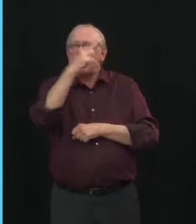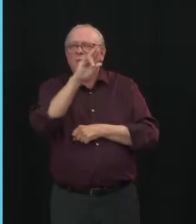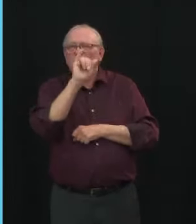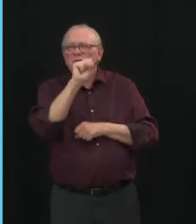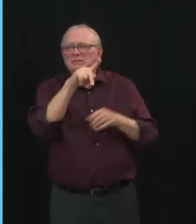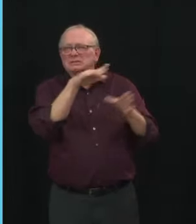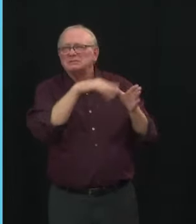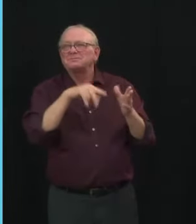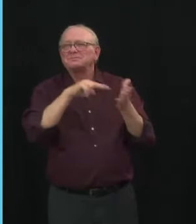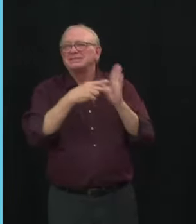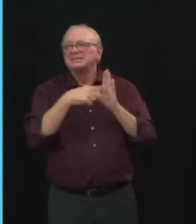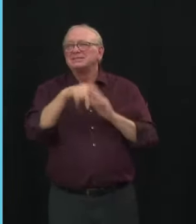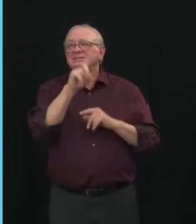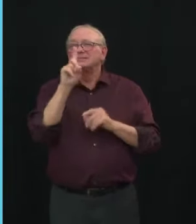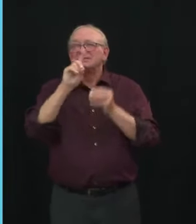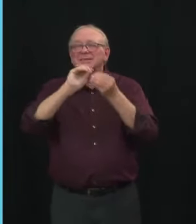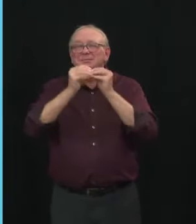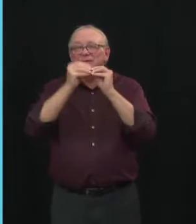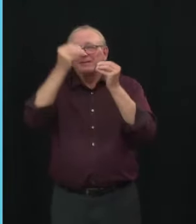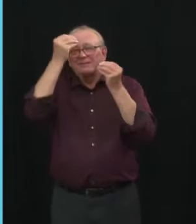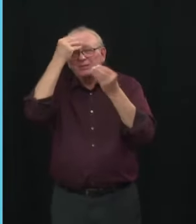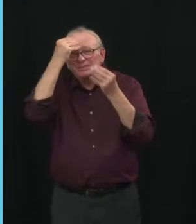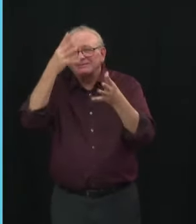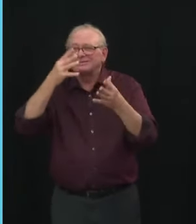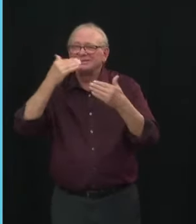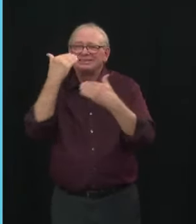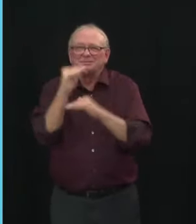subset of those who might be having additional infections.